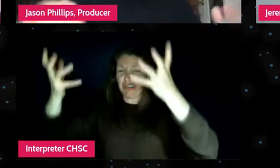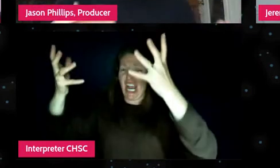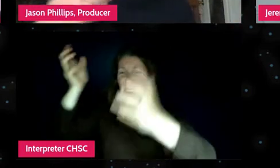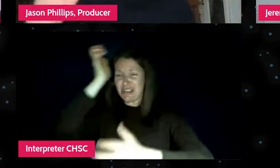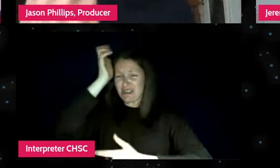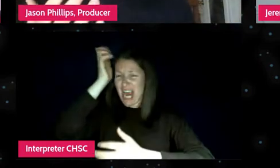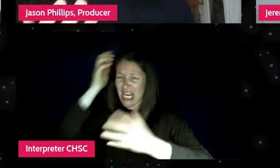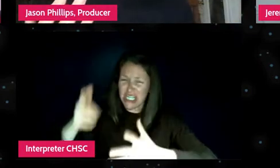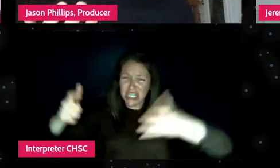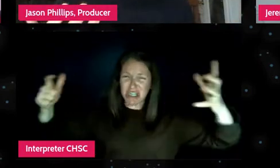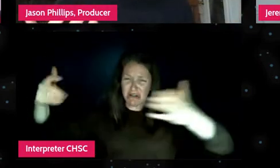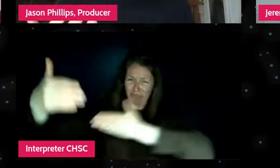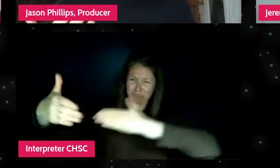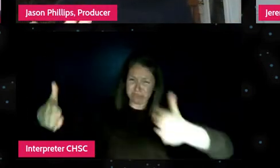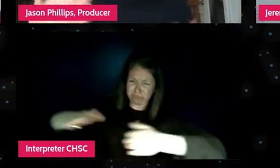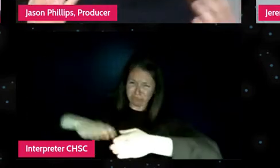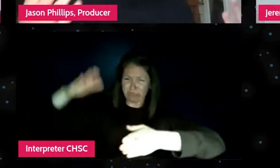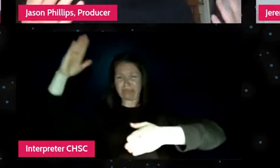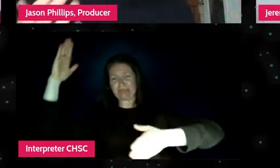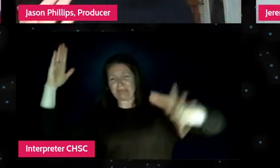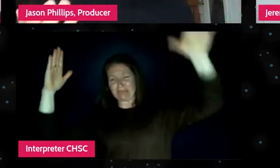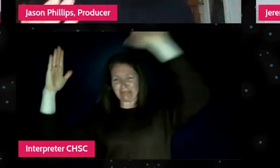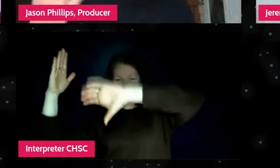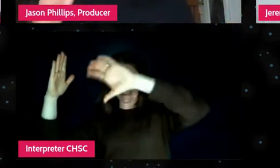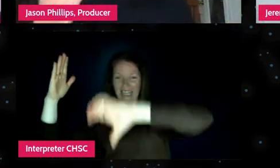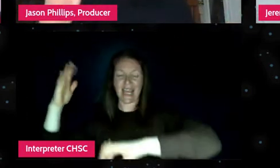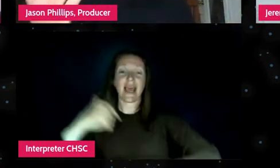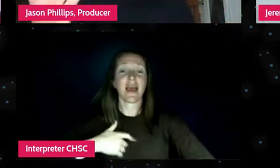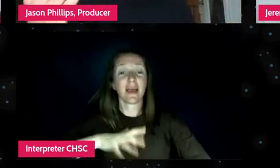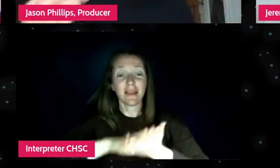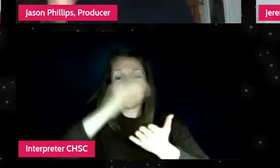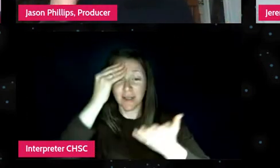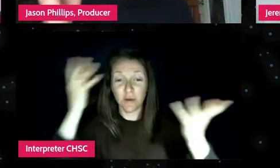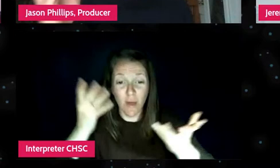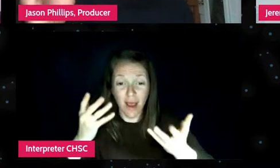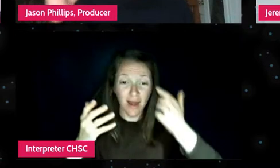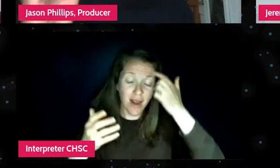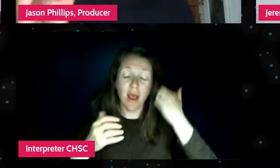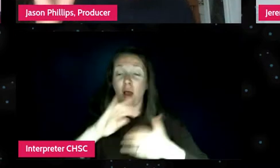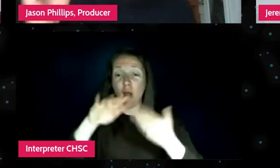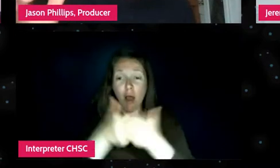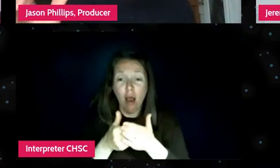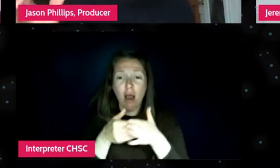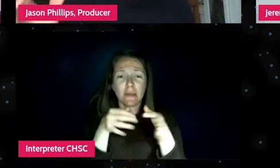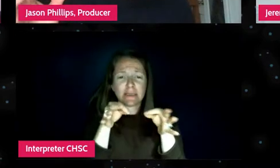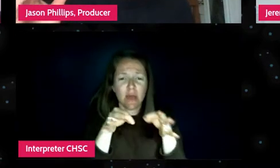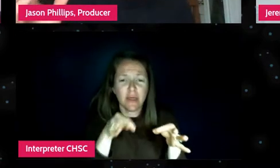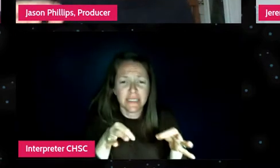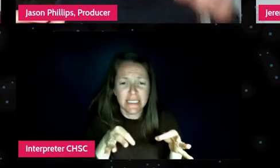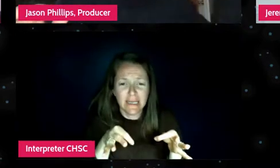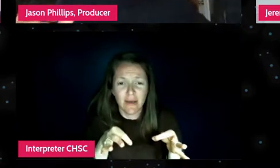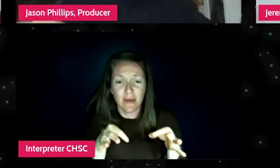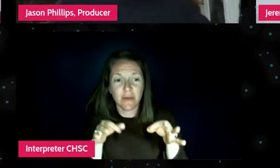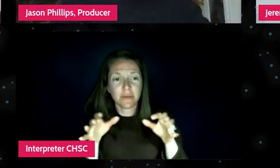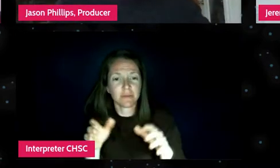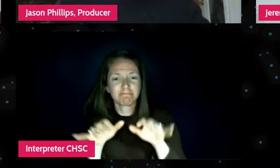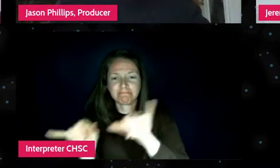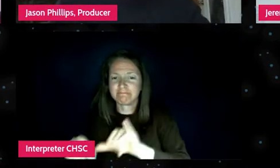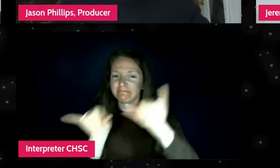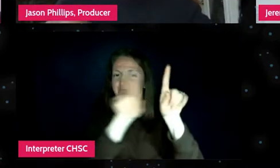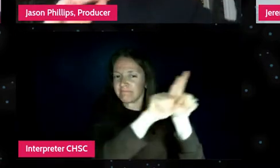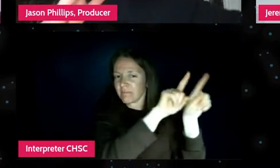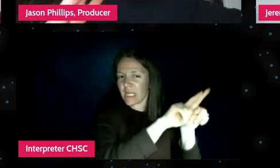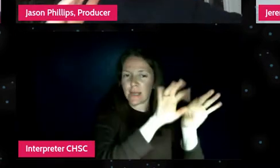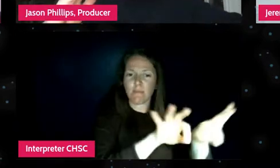dumpster. But like the lesson there was like, oh my gosh, those small details, trash is just as important as who's on